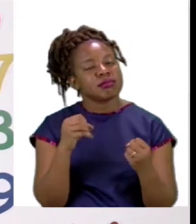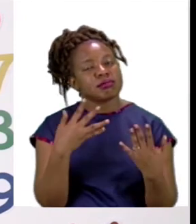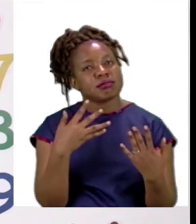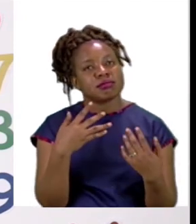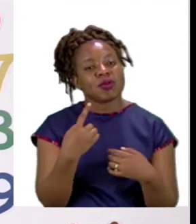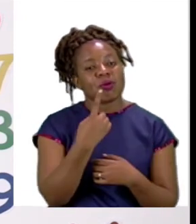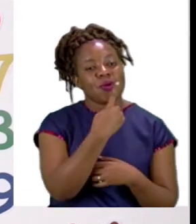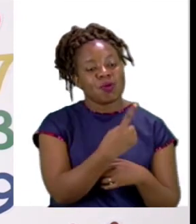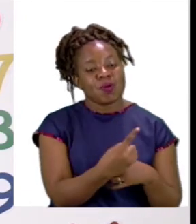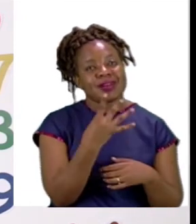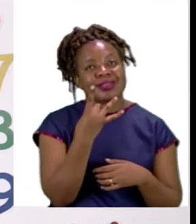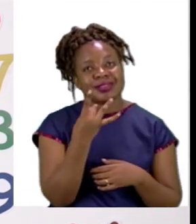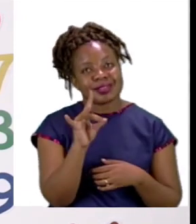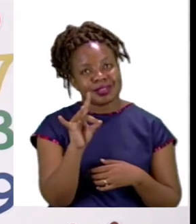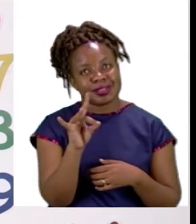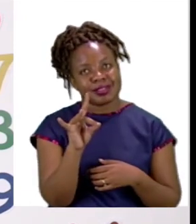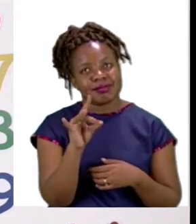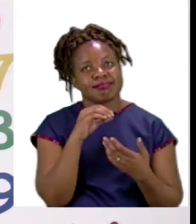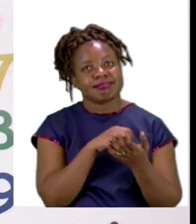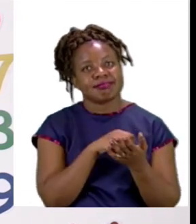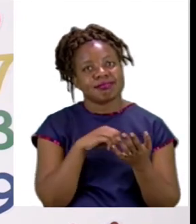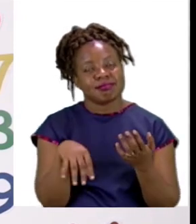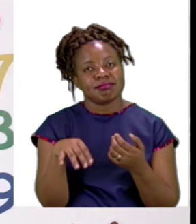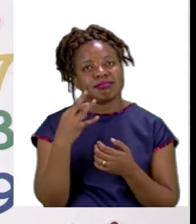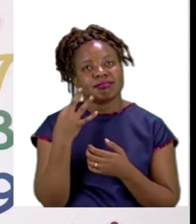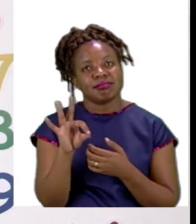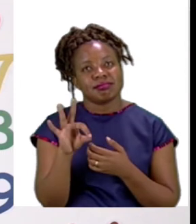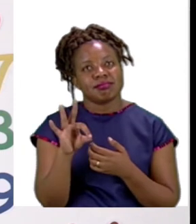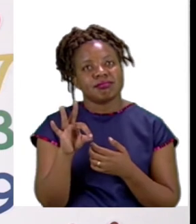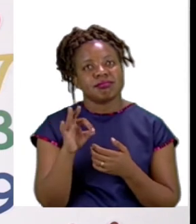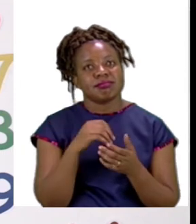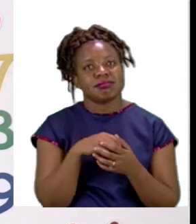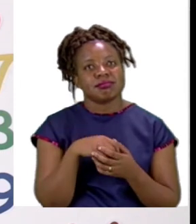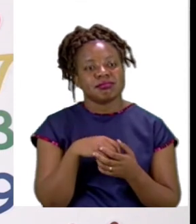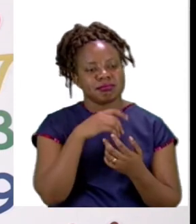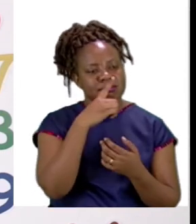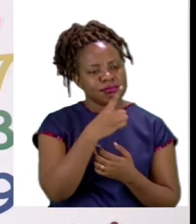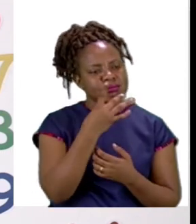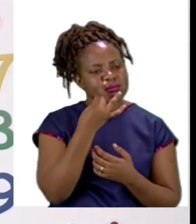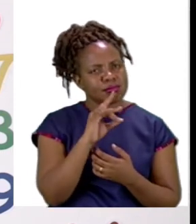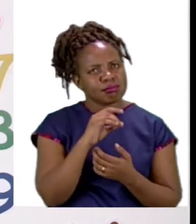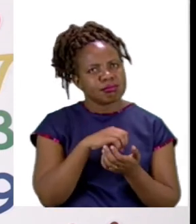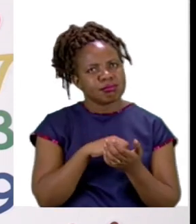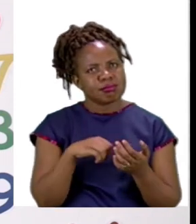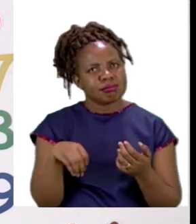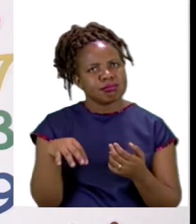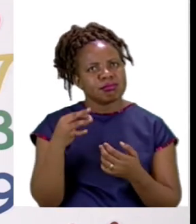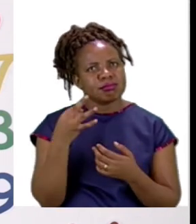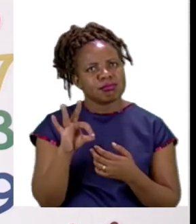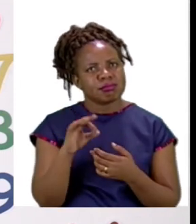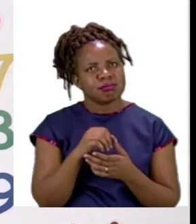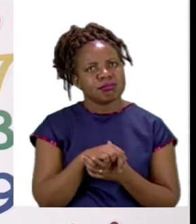18 minus 9. Now what is 18 minus 9? I know